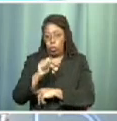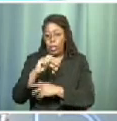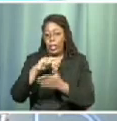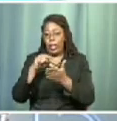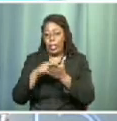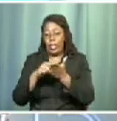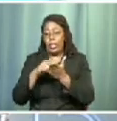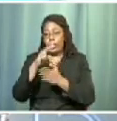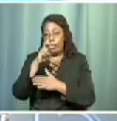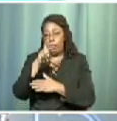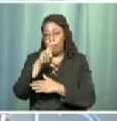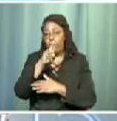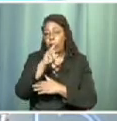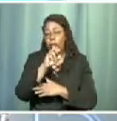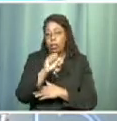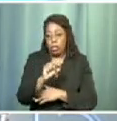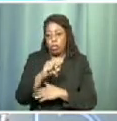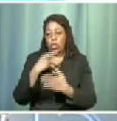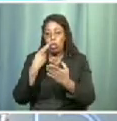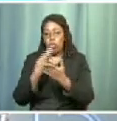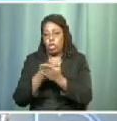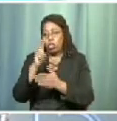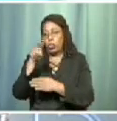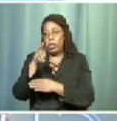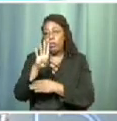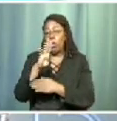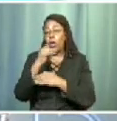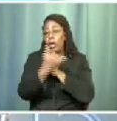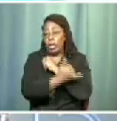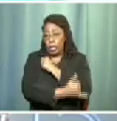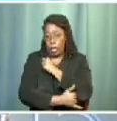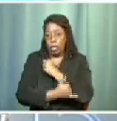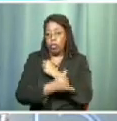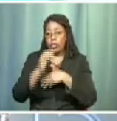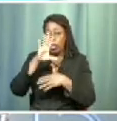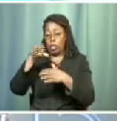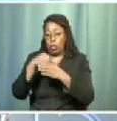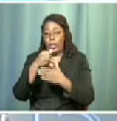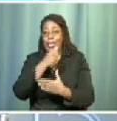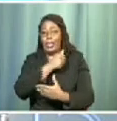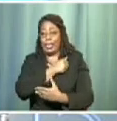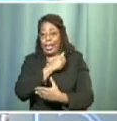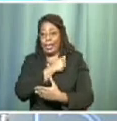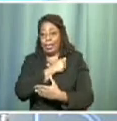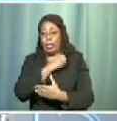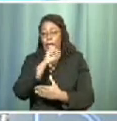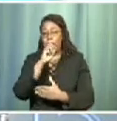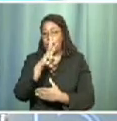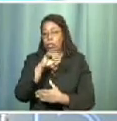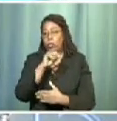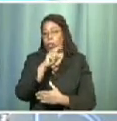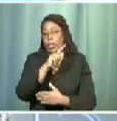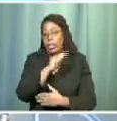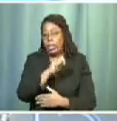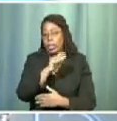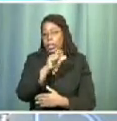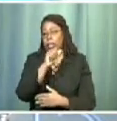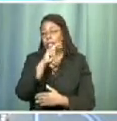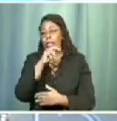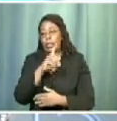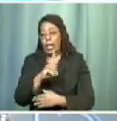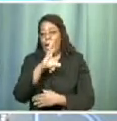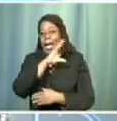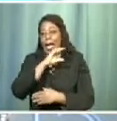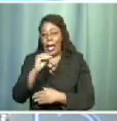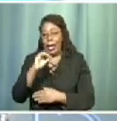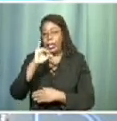has expanded its reach to at least 24 countries, including Canada, Sweden, and Japan. Minister of